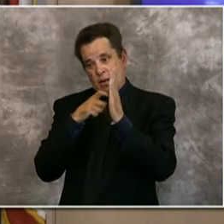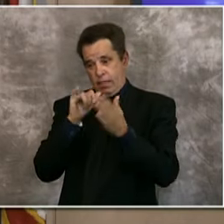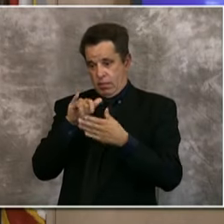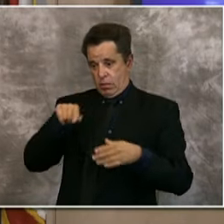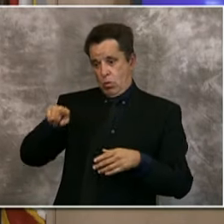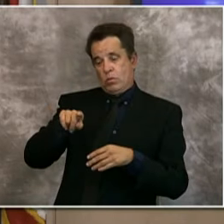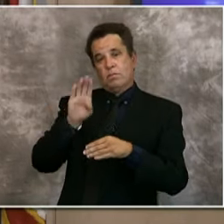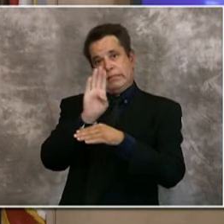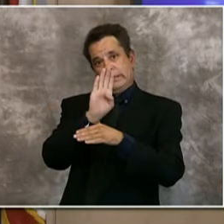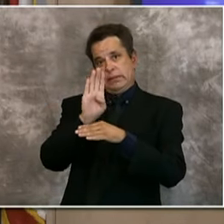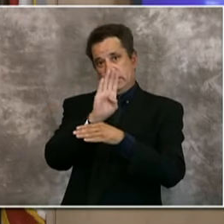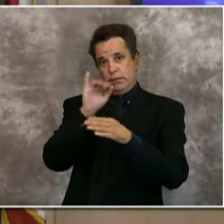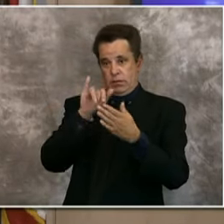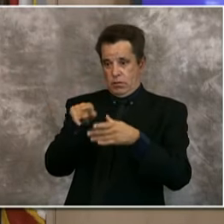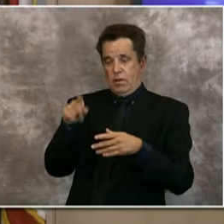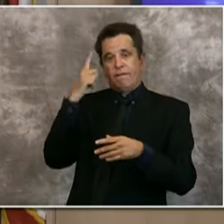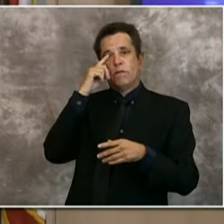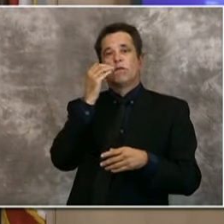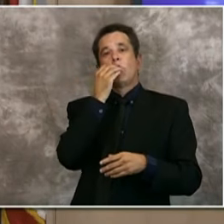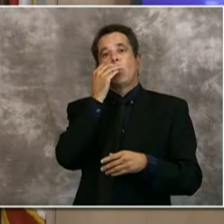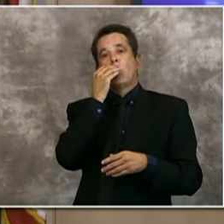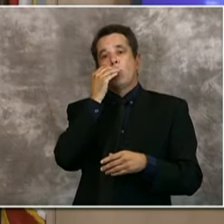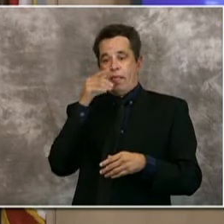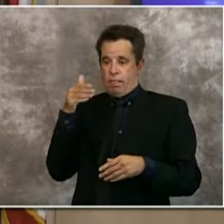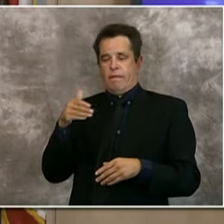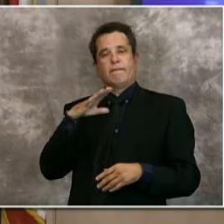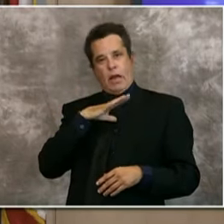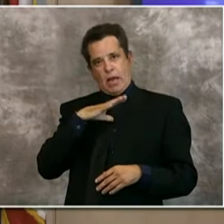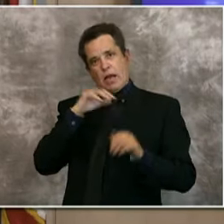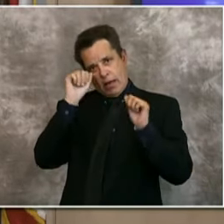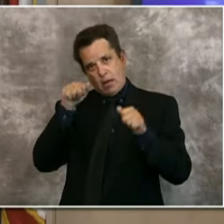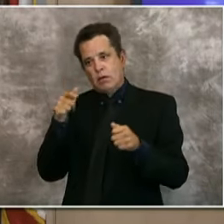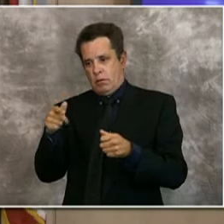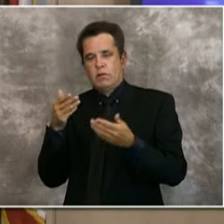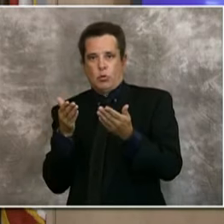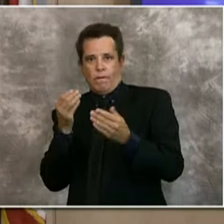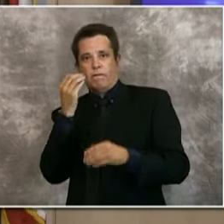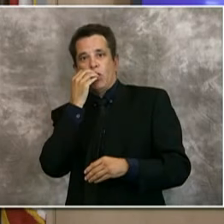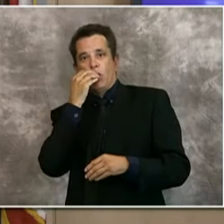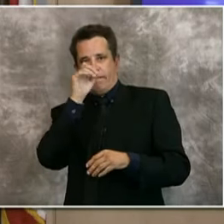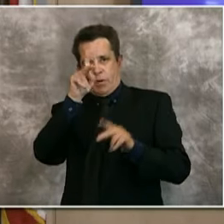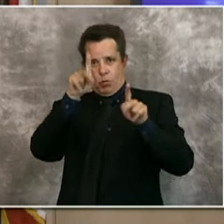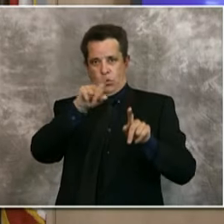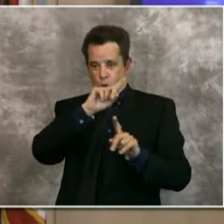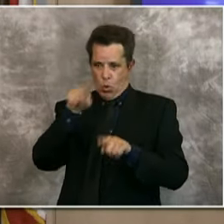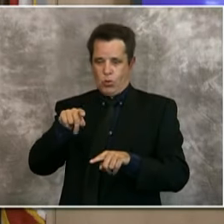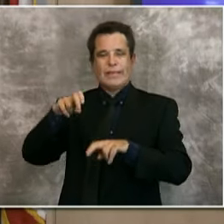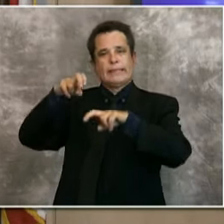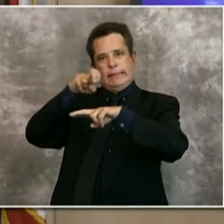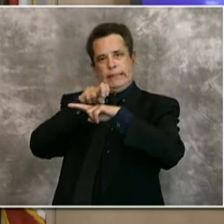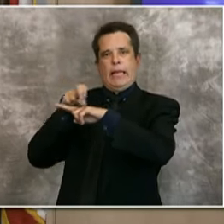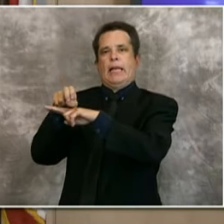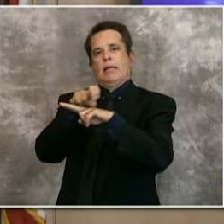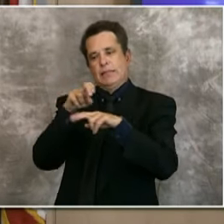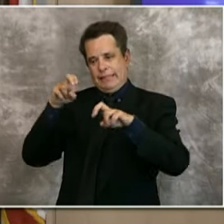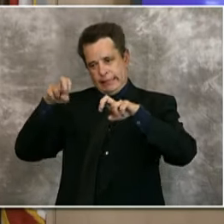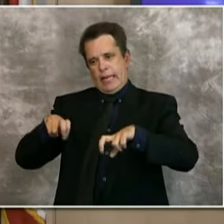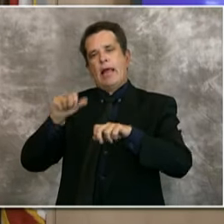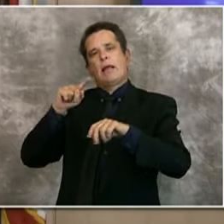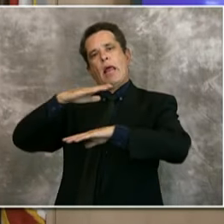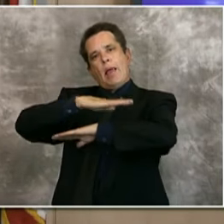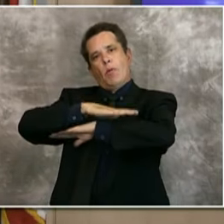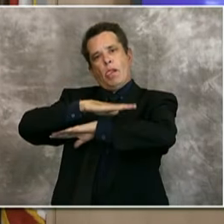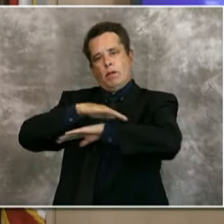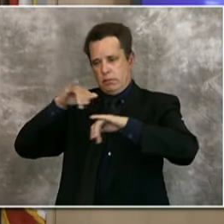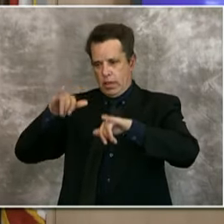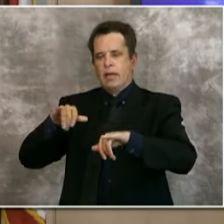those businesses that serve food to only serve food to customers seated at a table, and requiring that